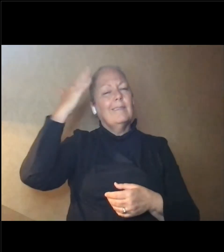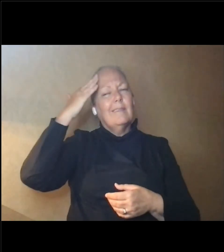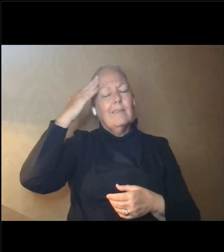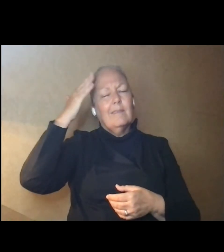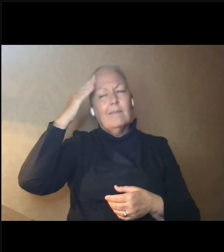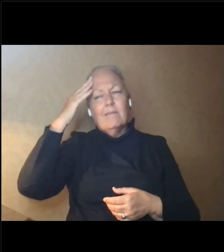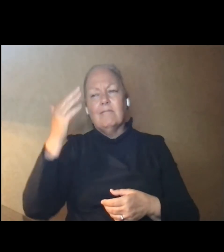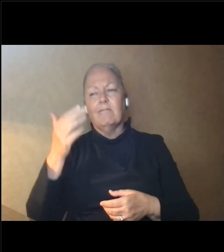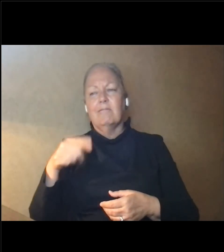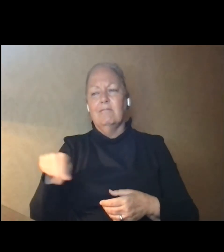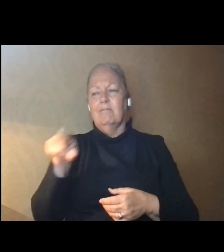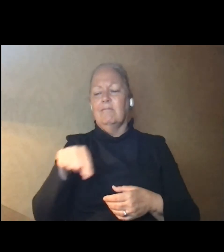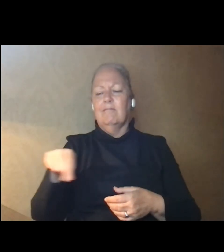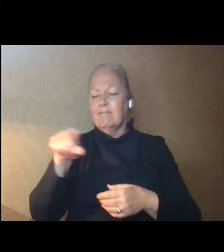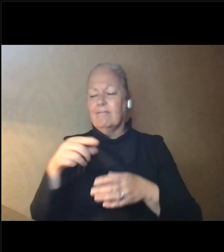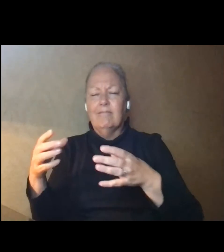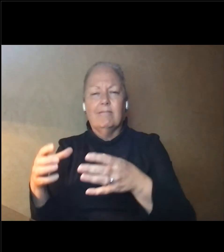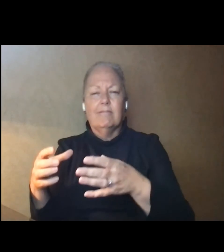who should